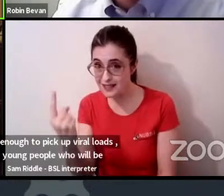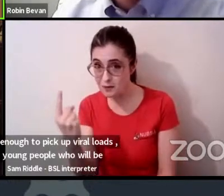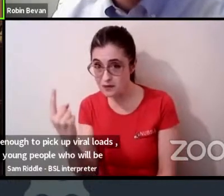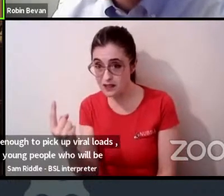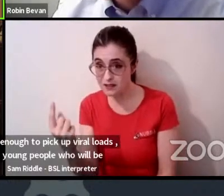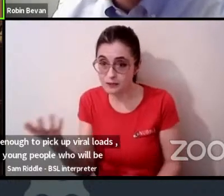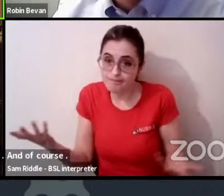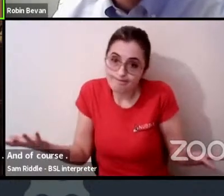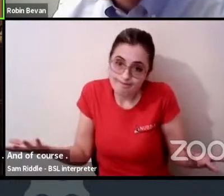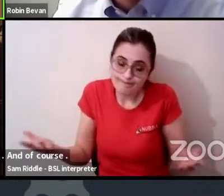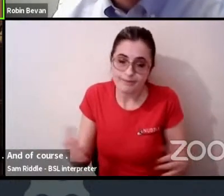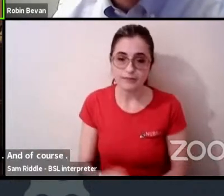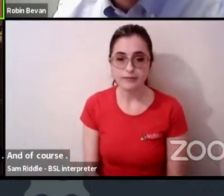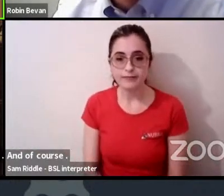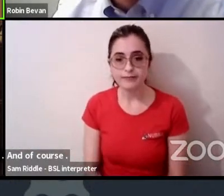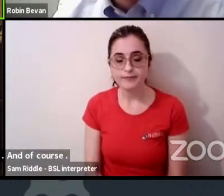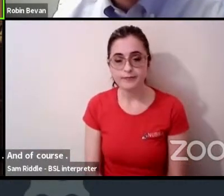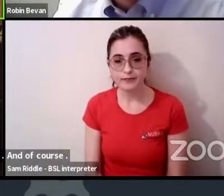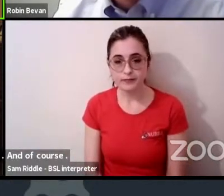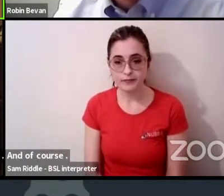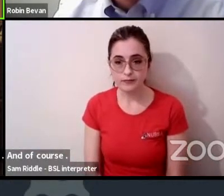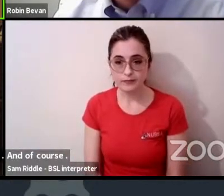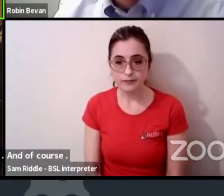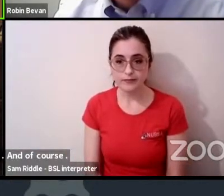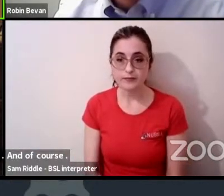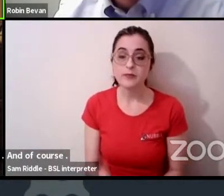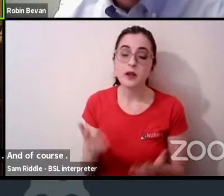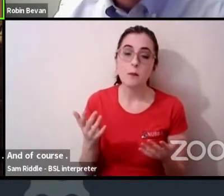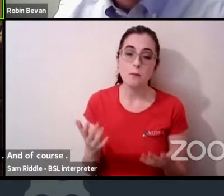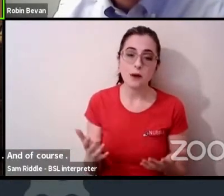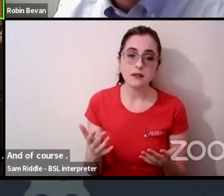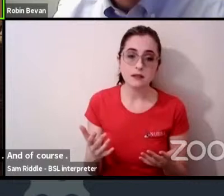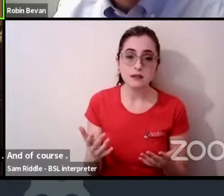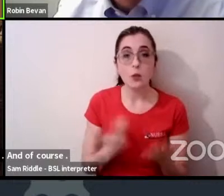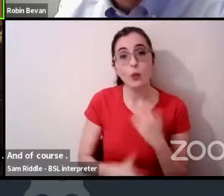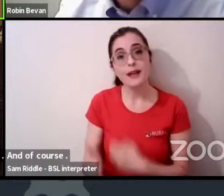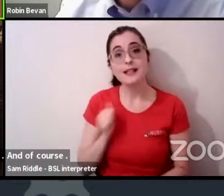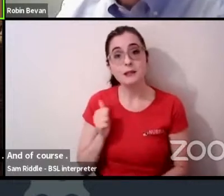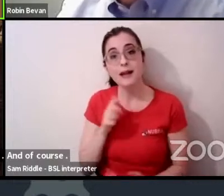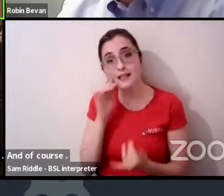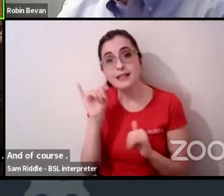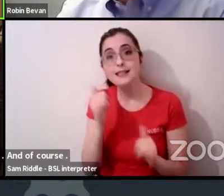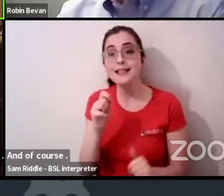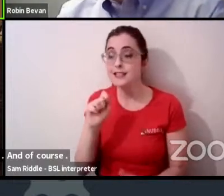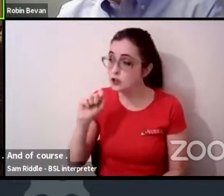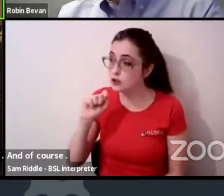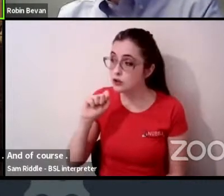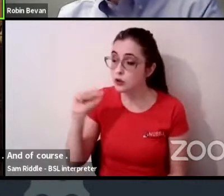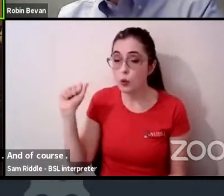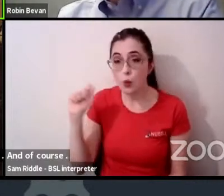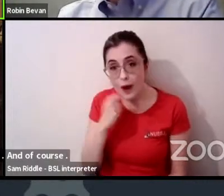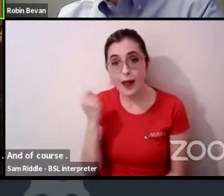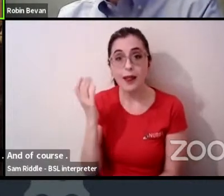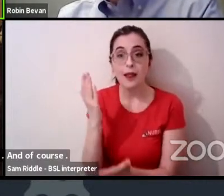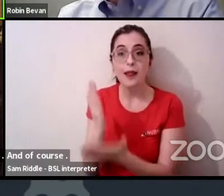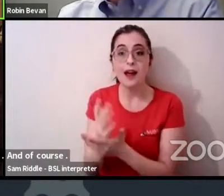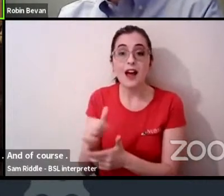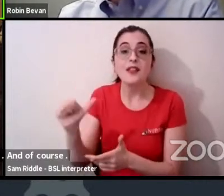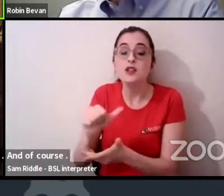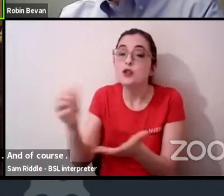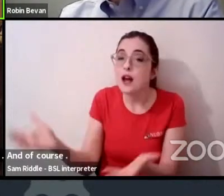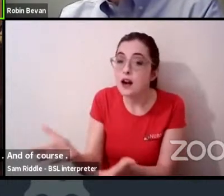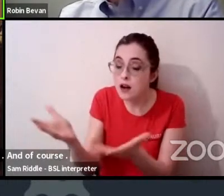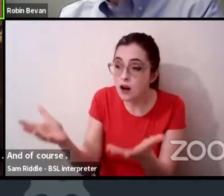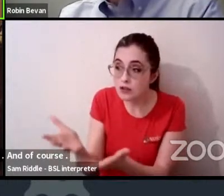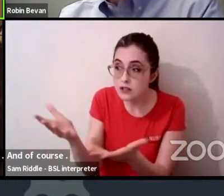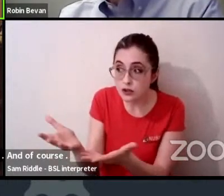government's mandated those that those tests will be done. And again, we think it should be encouraged. If they can work and if they are going